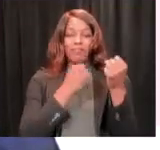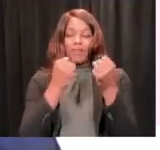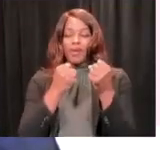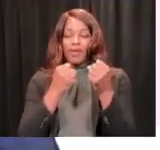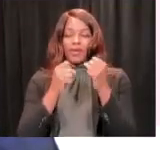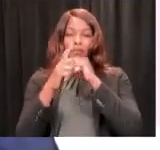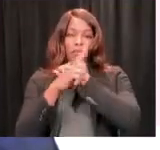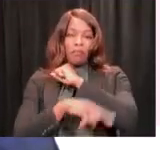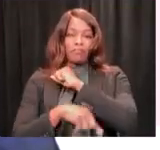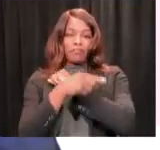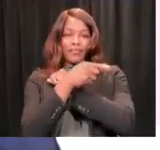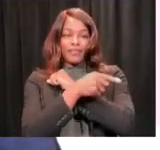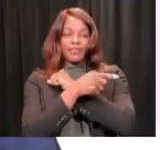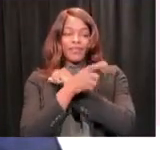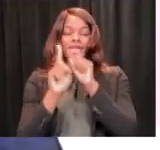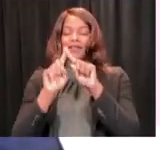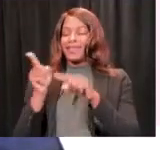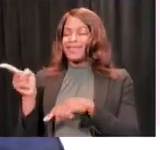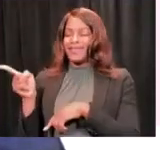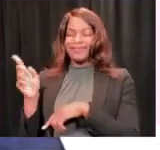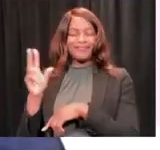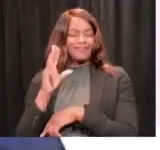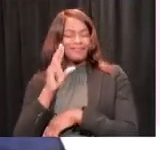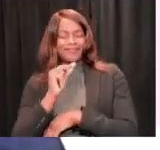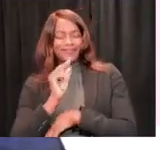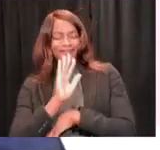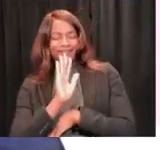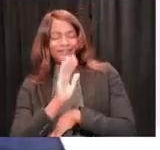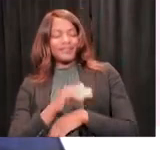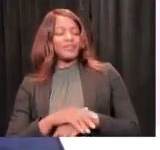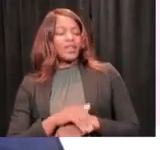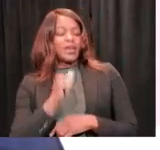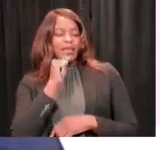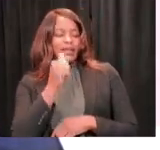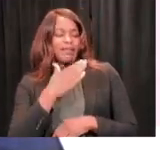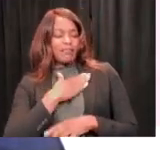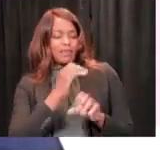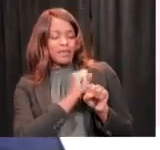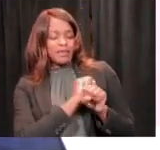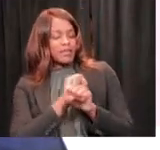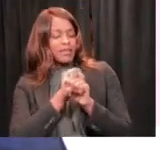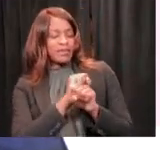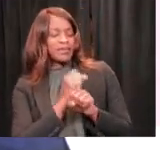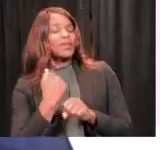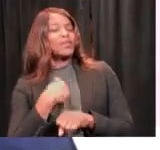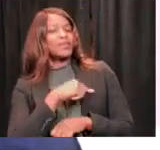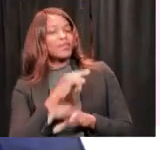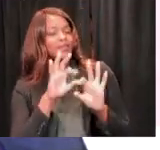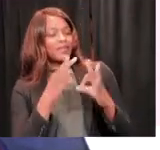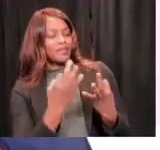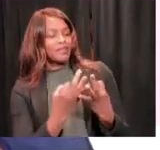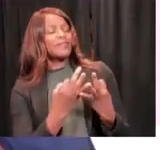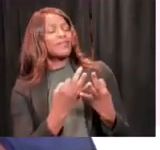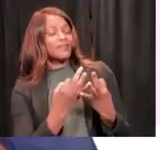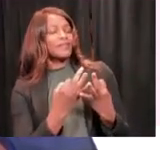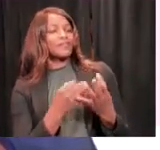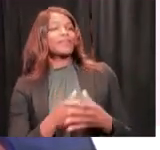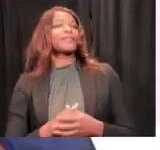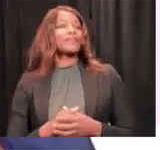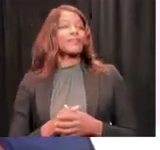I'm not going to go there. Joseph says, matter of fact, you won't be my slaves, but we'll be family. And